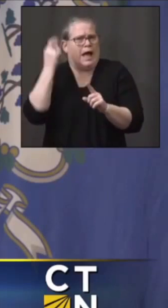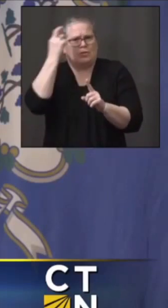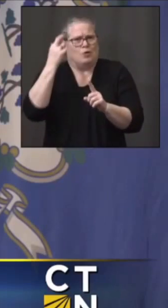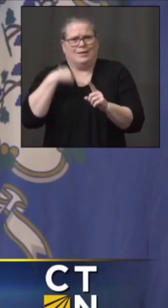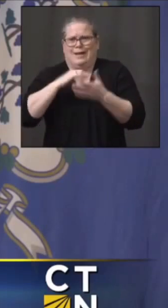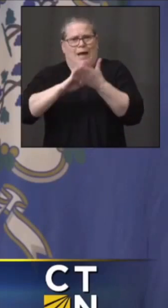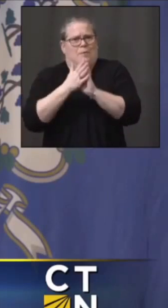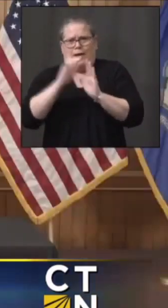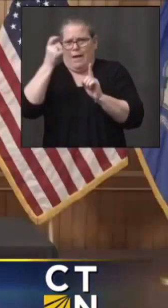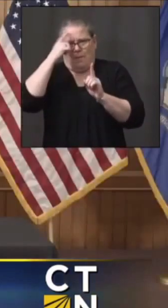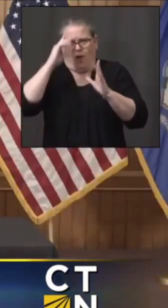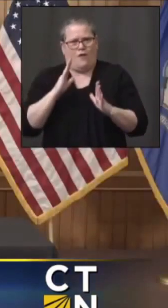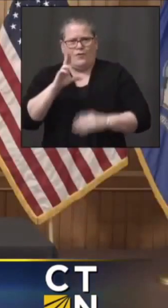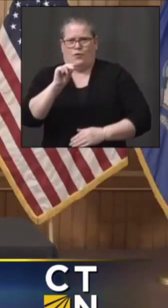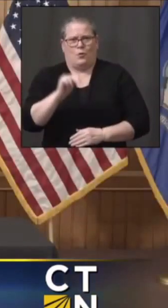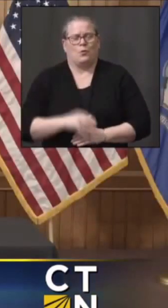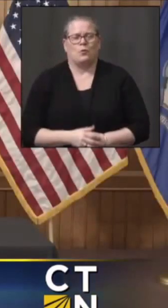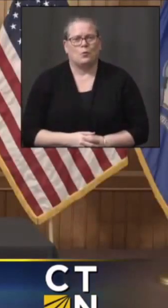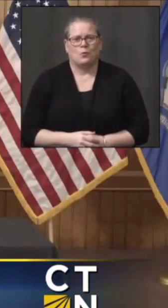Okay, thank you. I appreciate it.